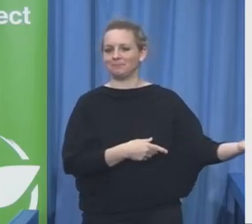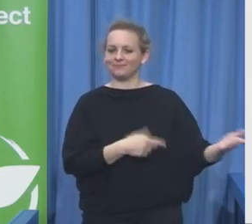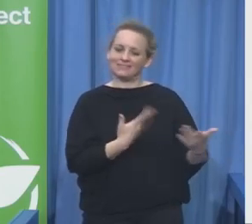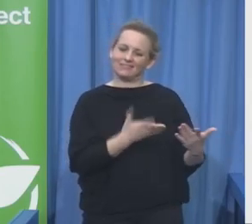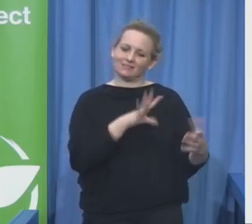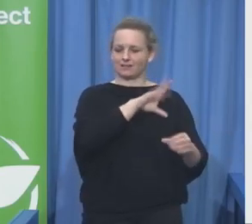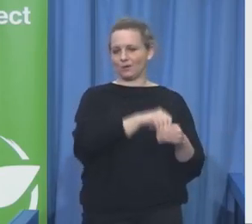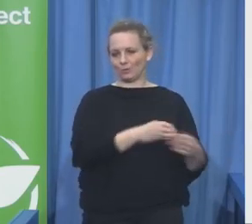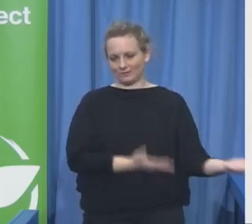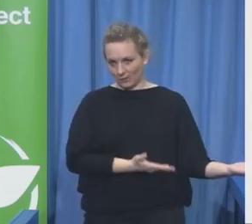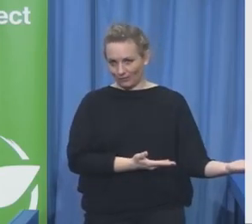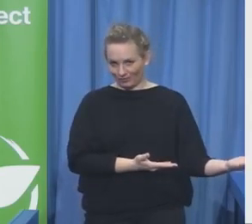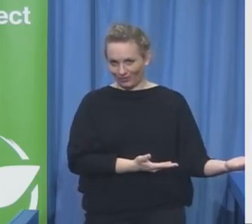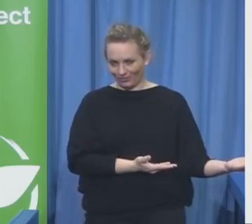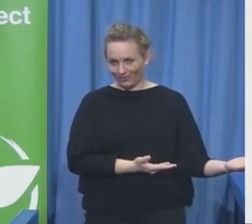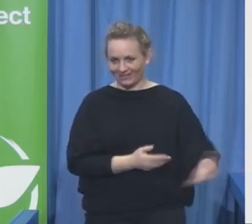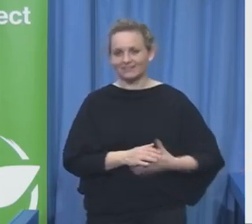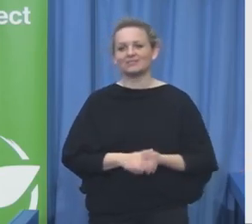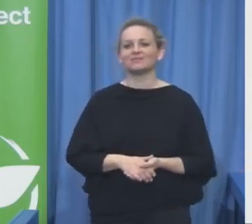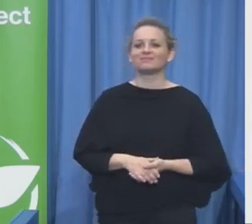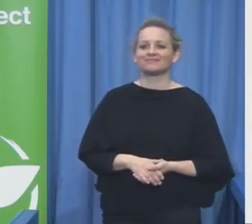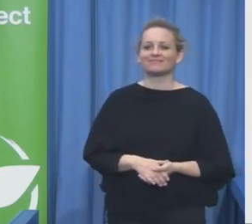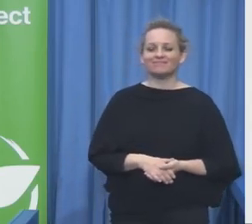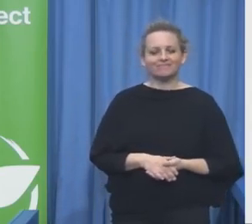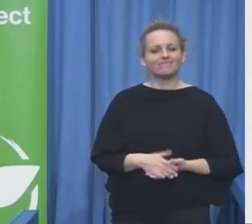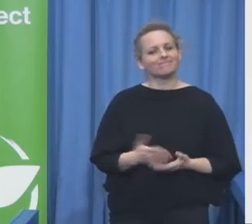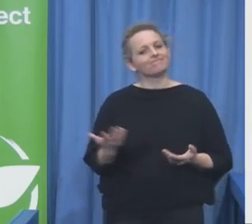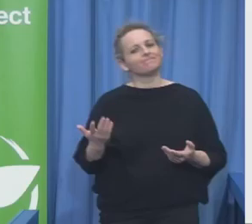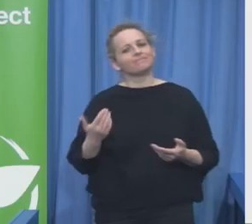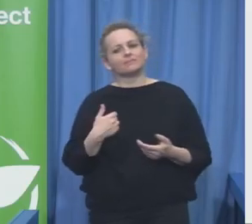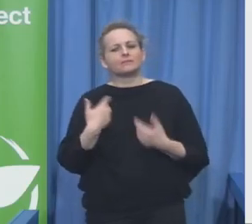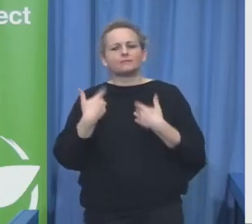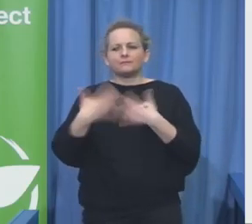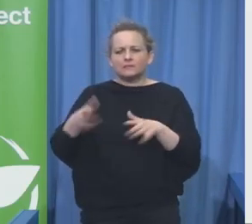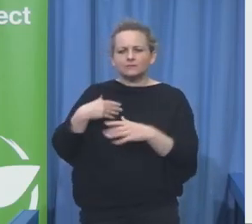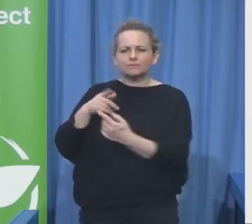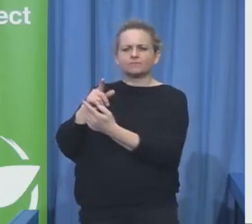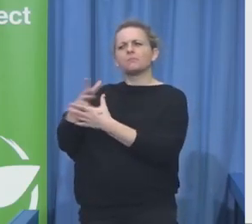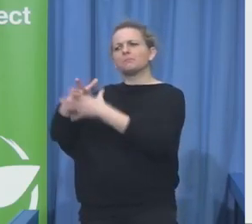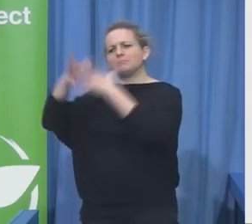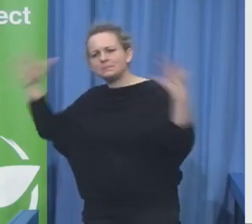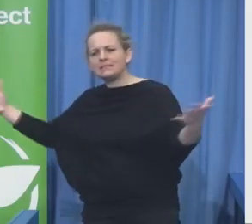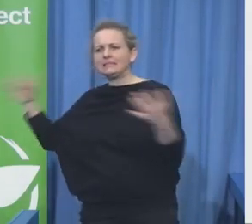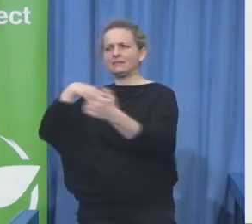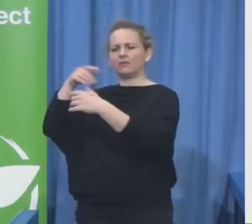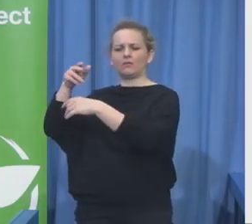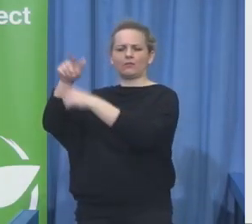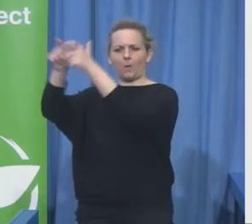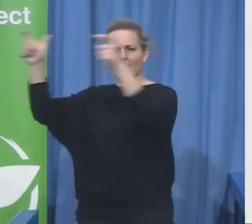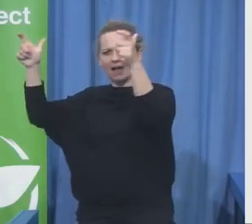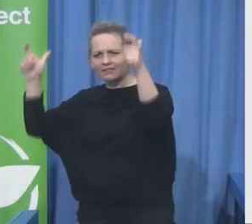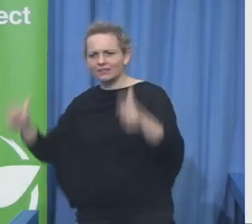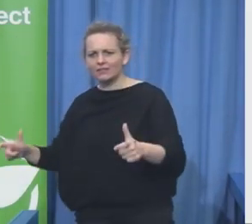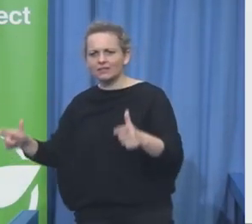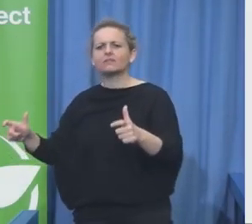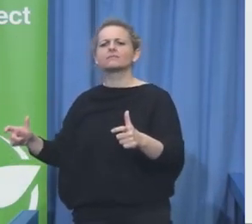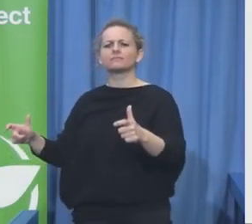by companies like Pricewaterhouse, Orange, General Motors, you know, Dell Computers, very large